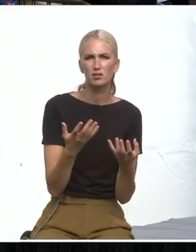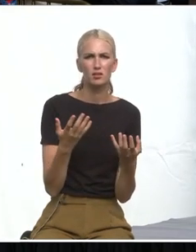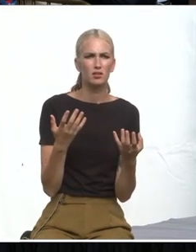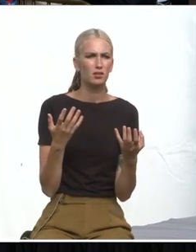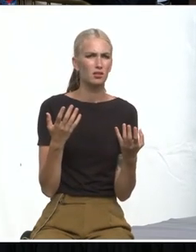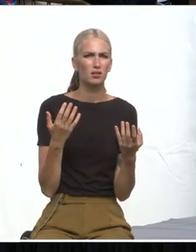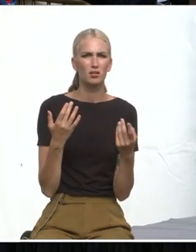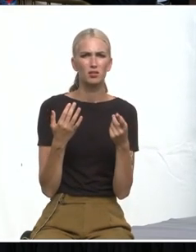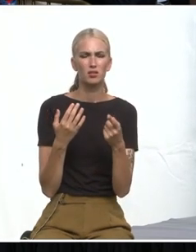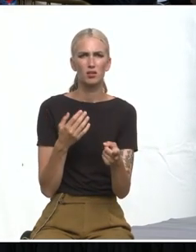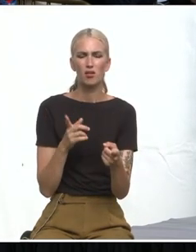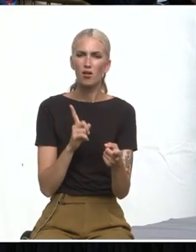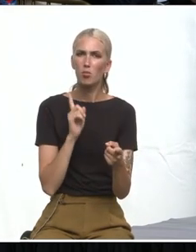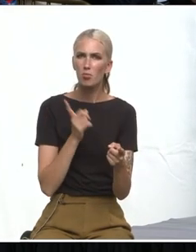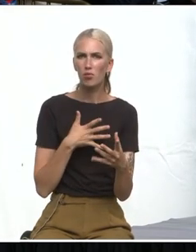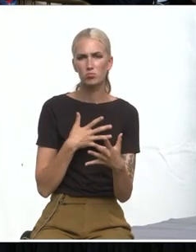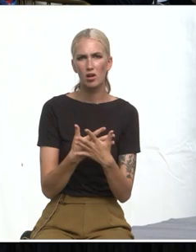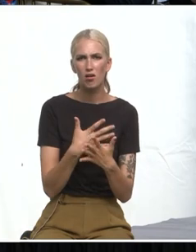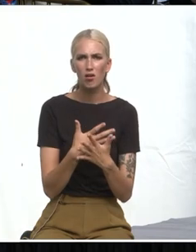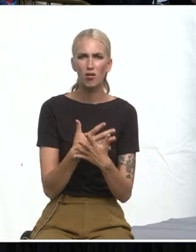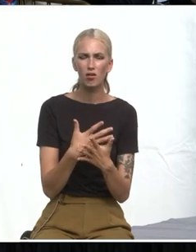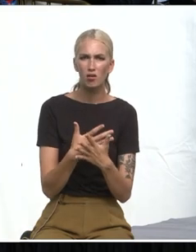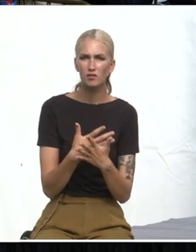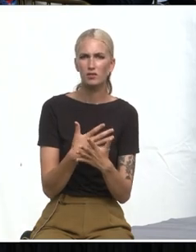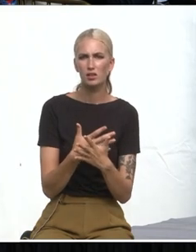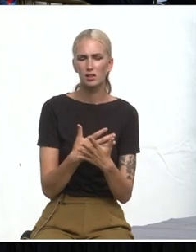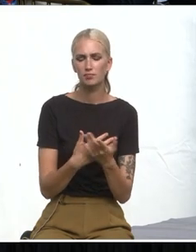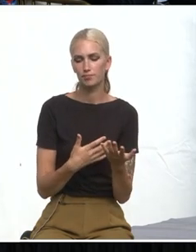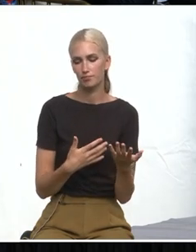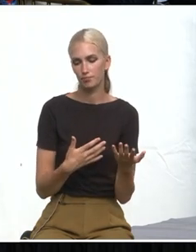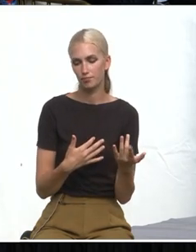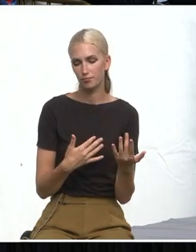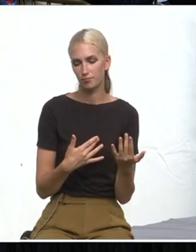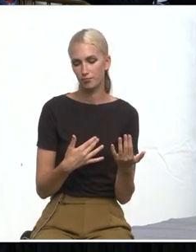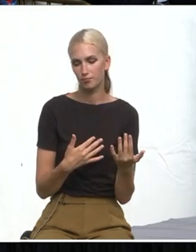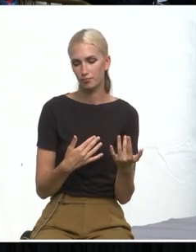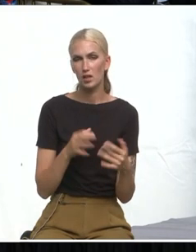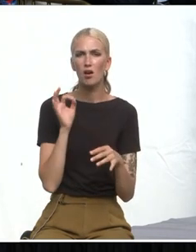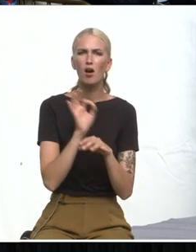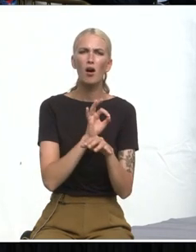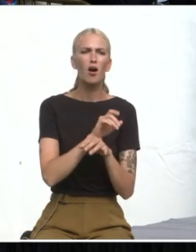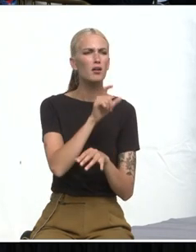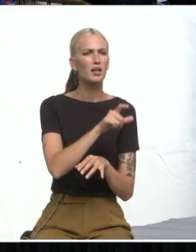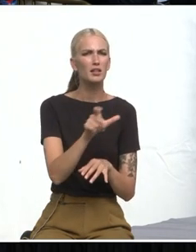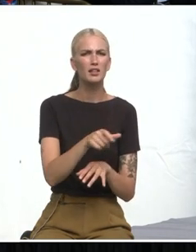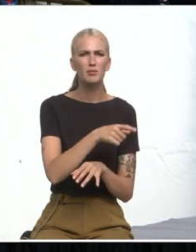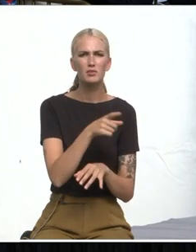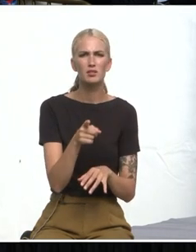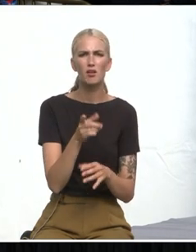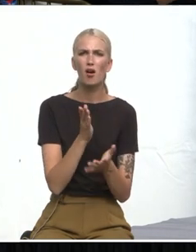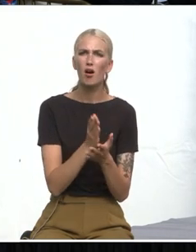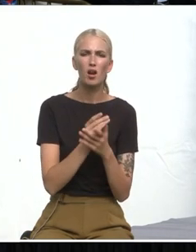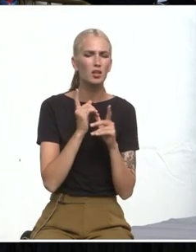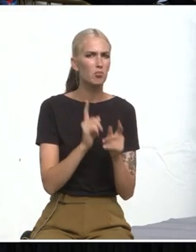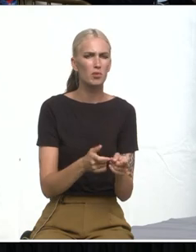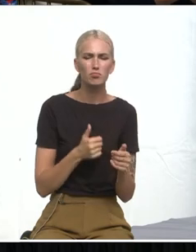be super active. I mean, the sickest people are always the ones that needs to be most active